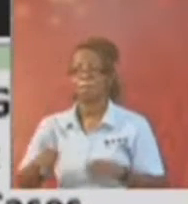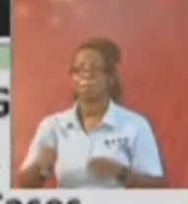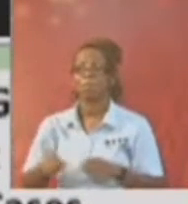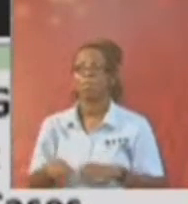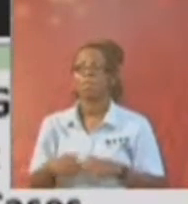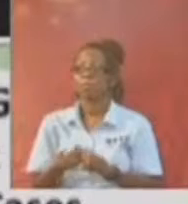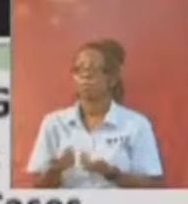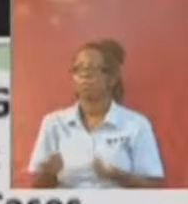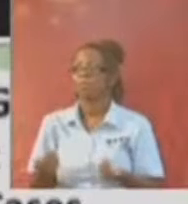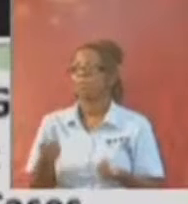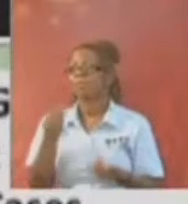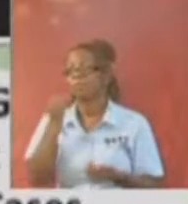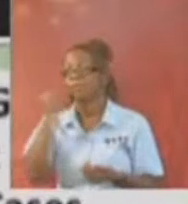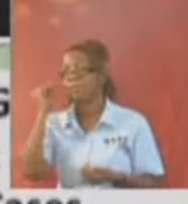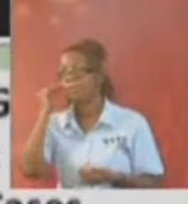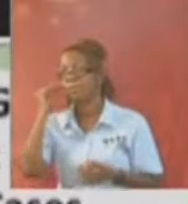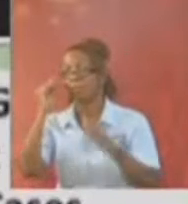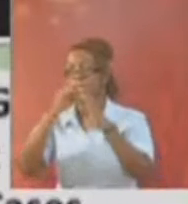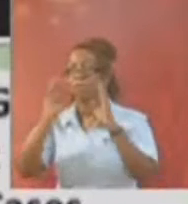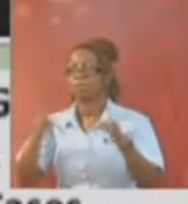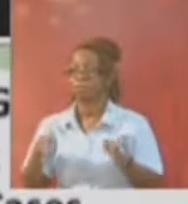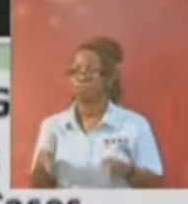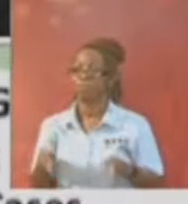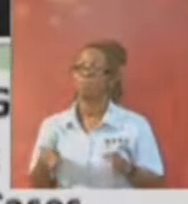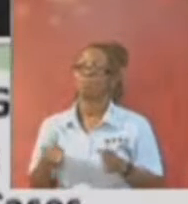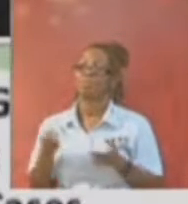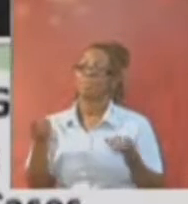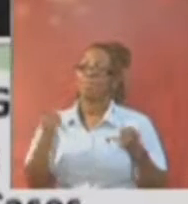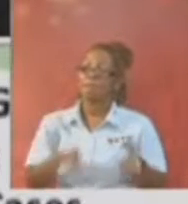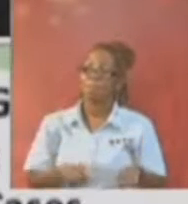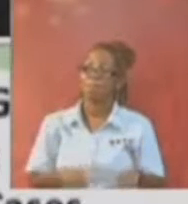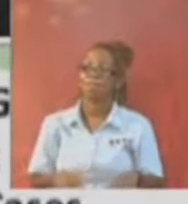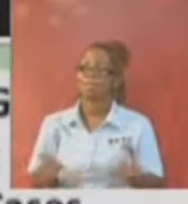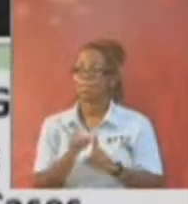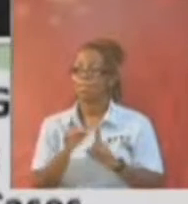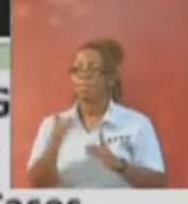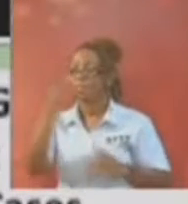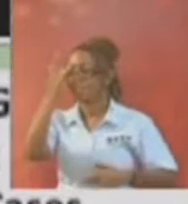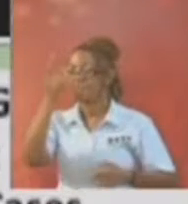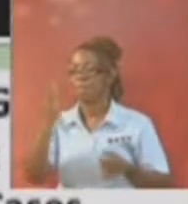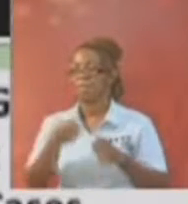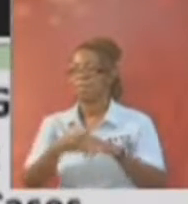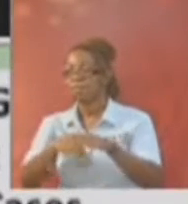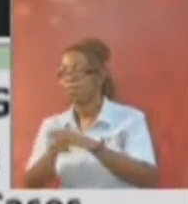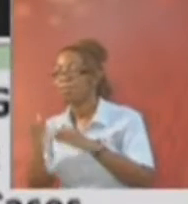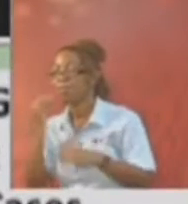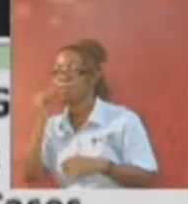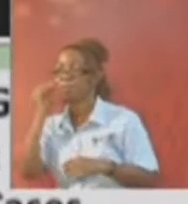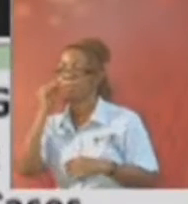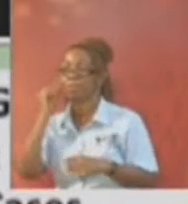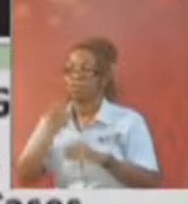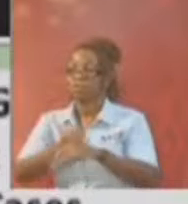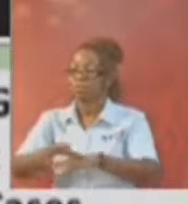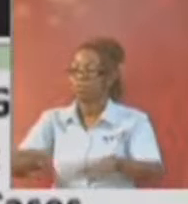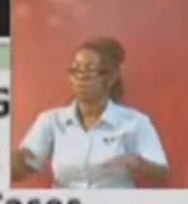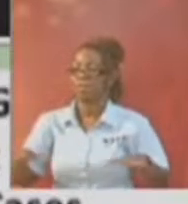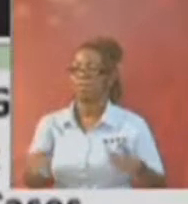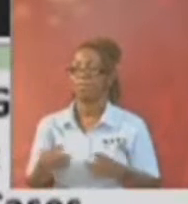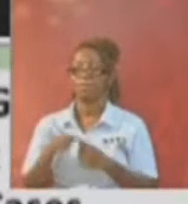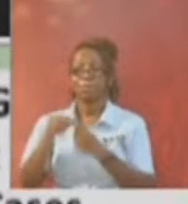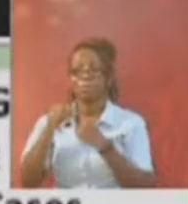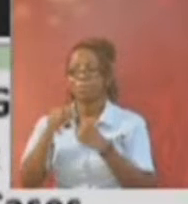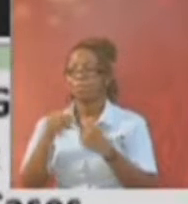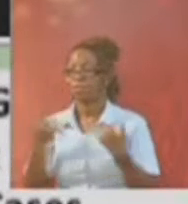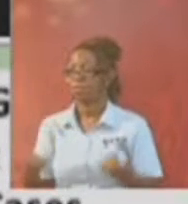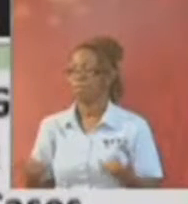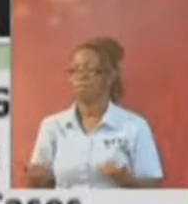with extended family members and extended friends, and especially now as we are approaching the Christmas season,